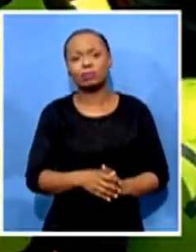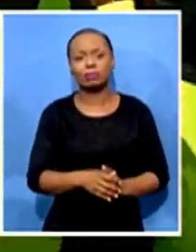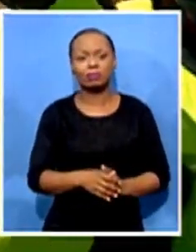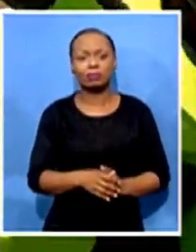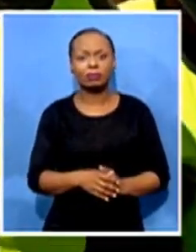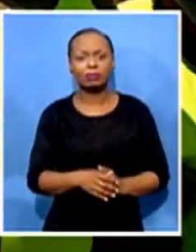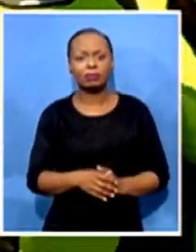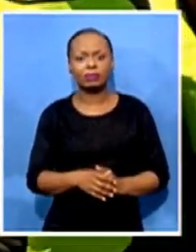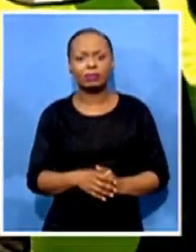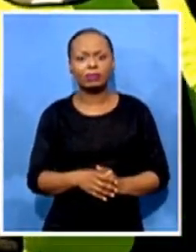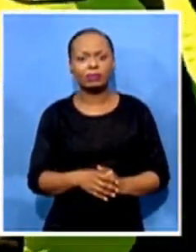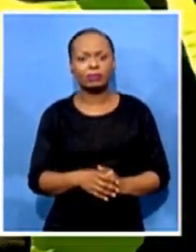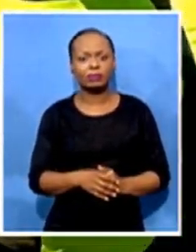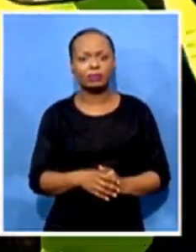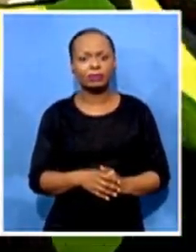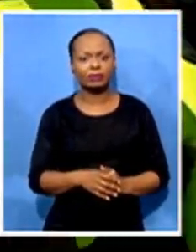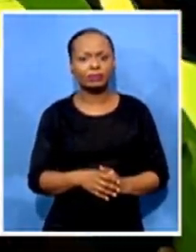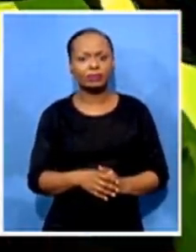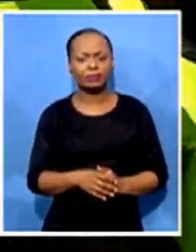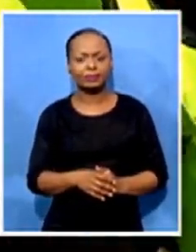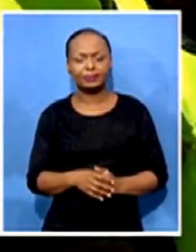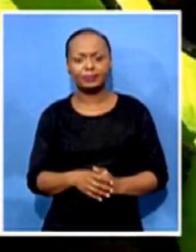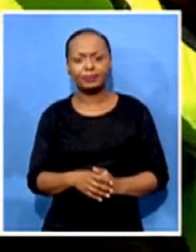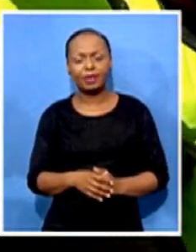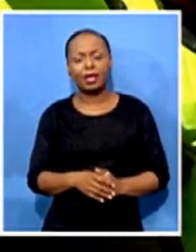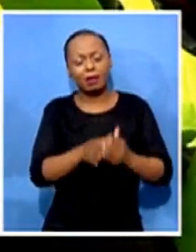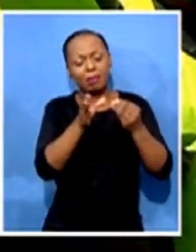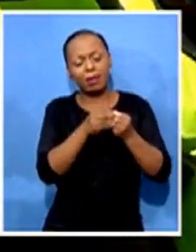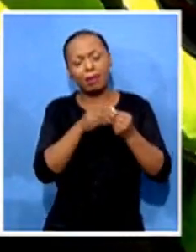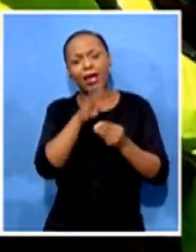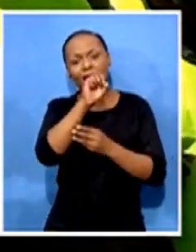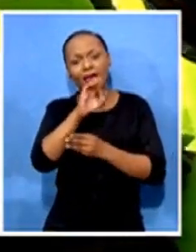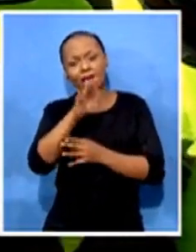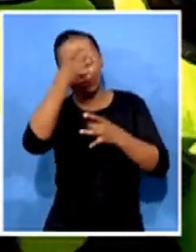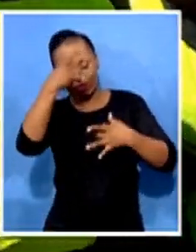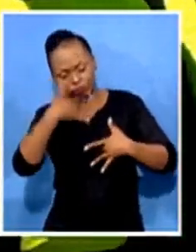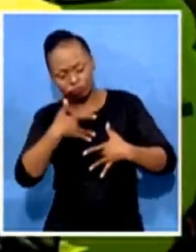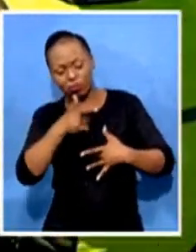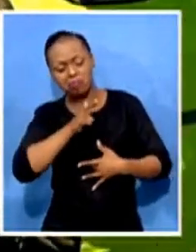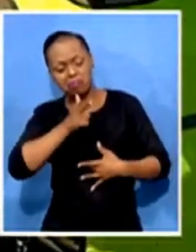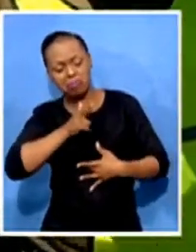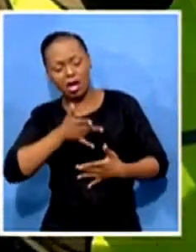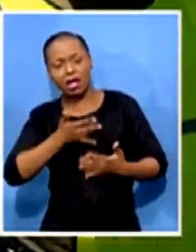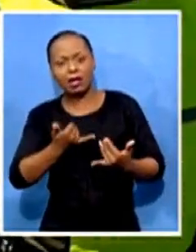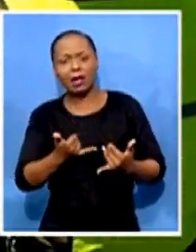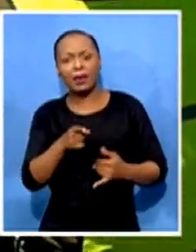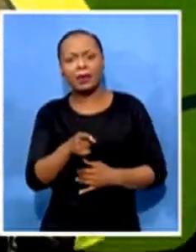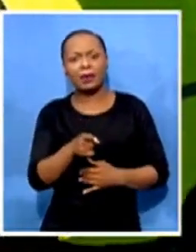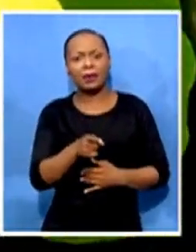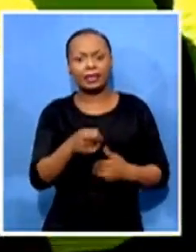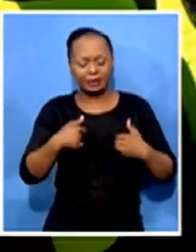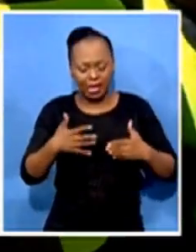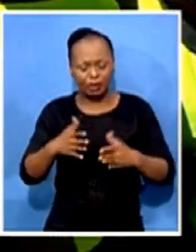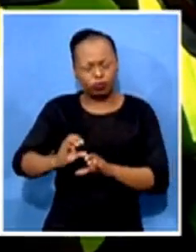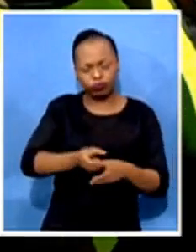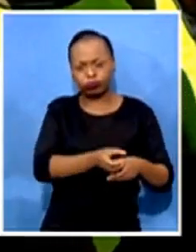Well, members of the EFF have been telling us since the stun grenades were fired off a short while ago, as well as the water cannon used, they